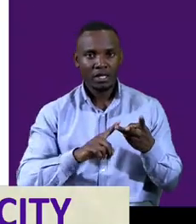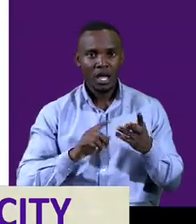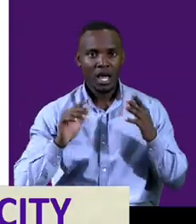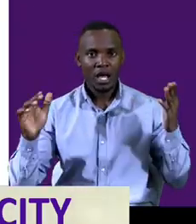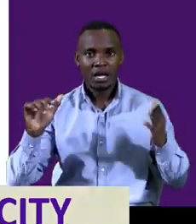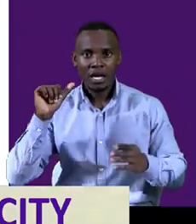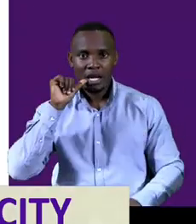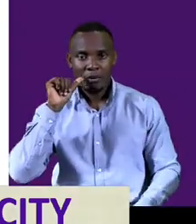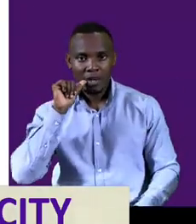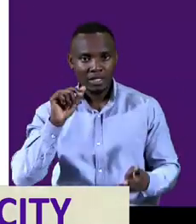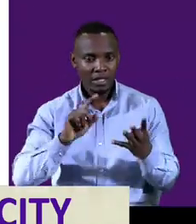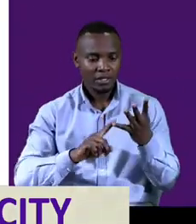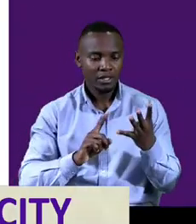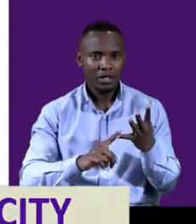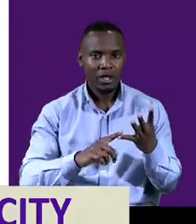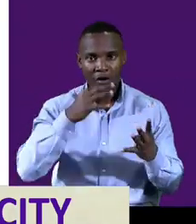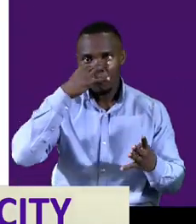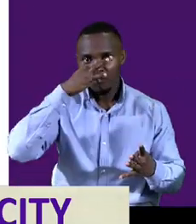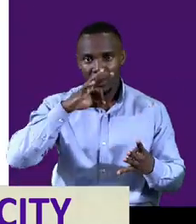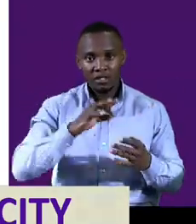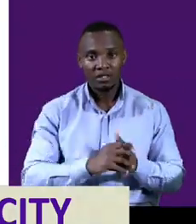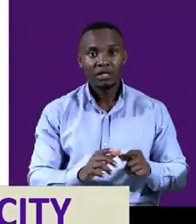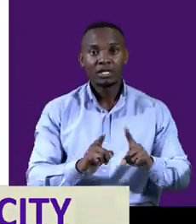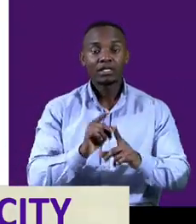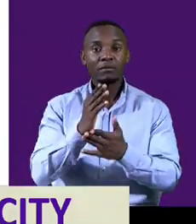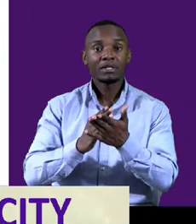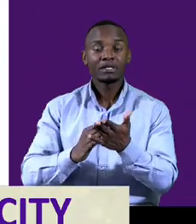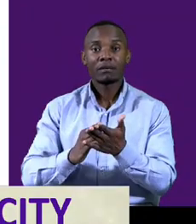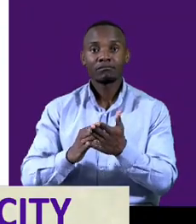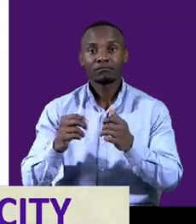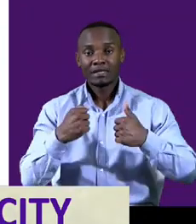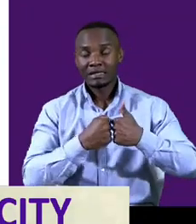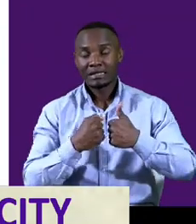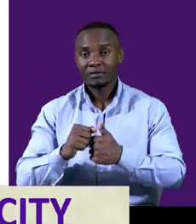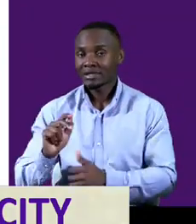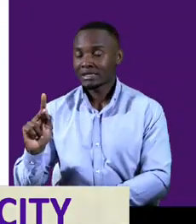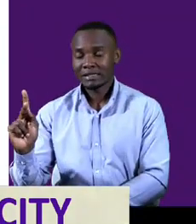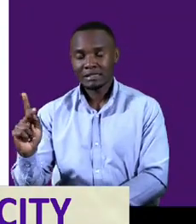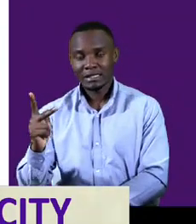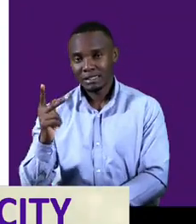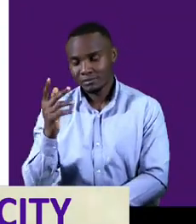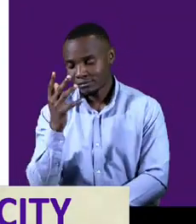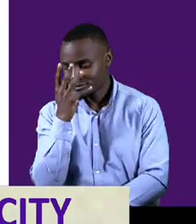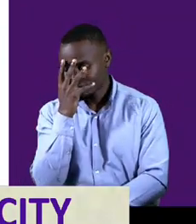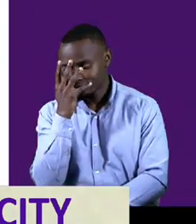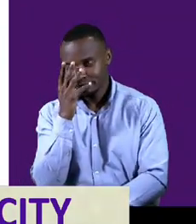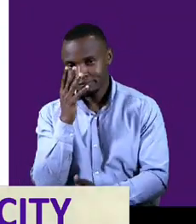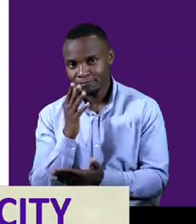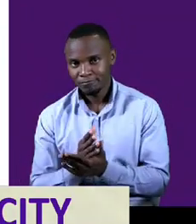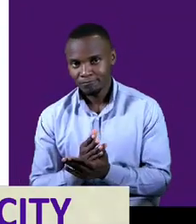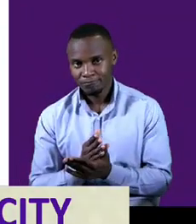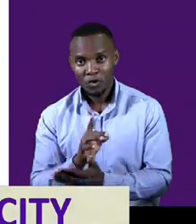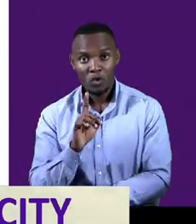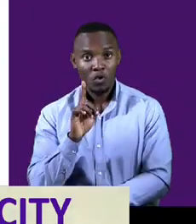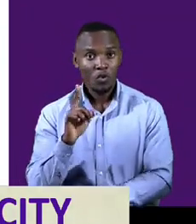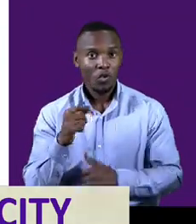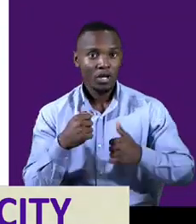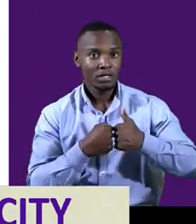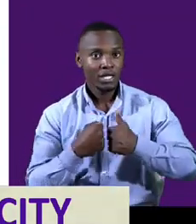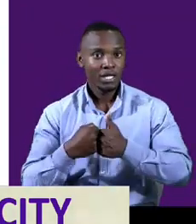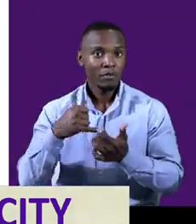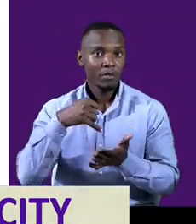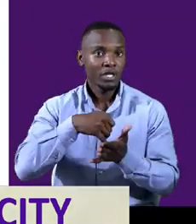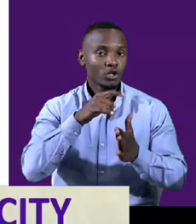France. And some of the games, Kenya was really humiliated. One of the games that Kenya was